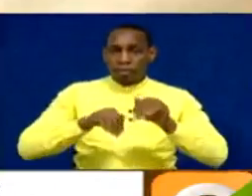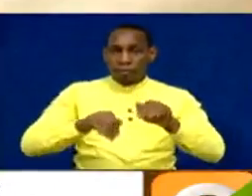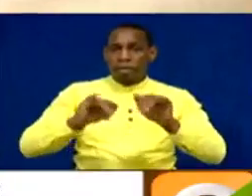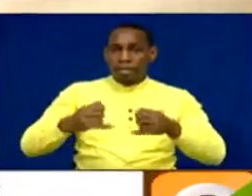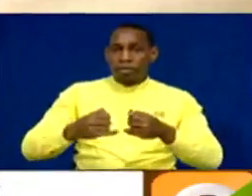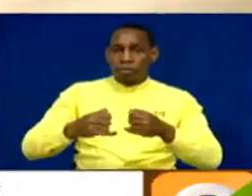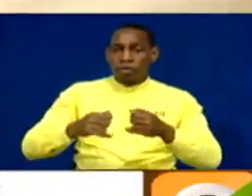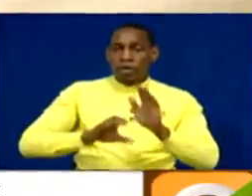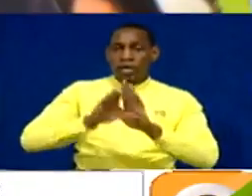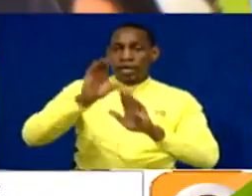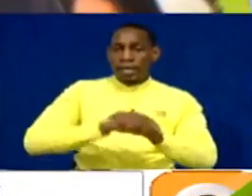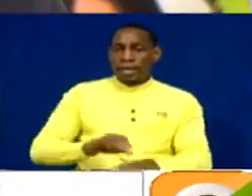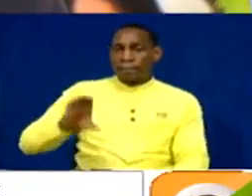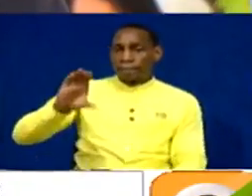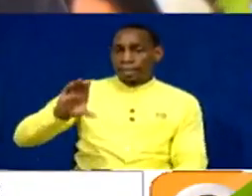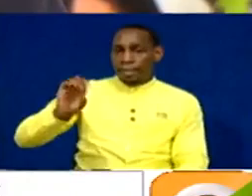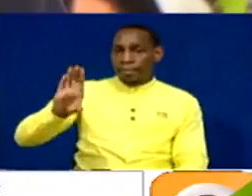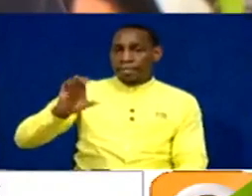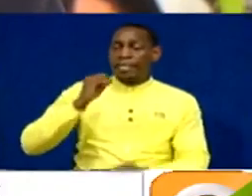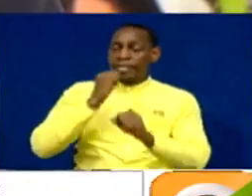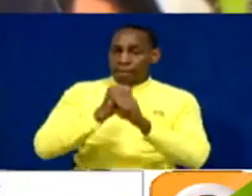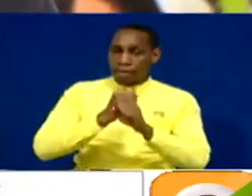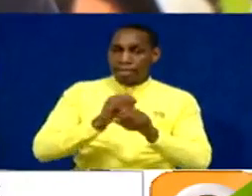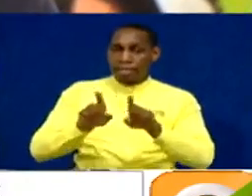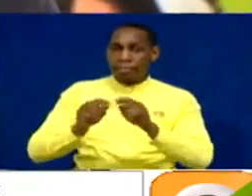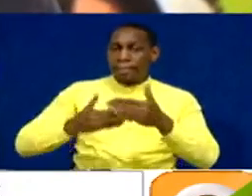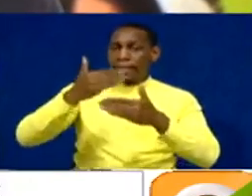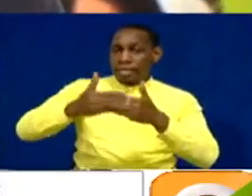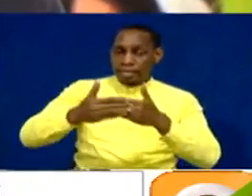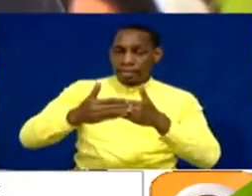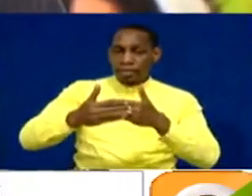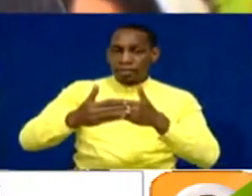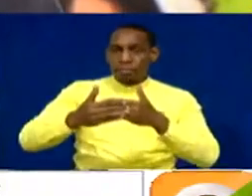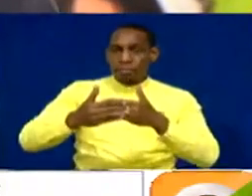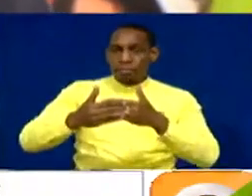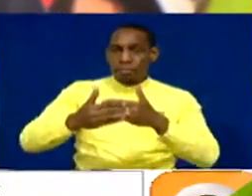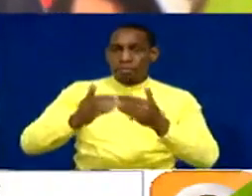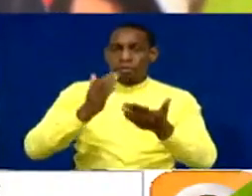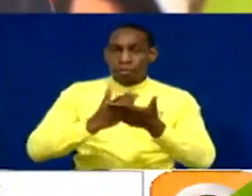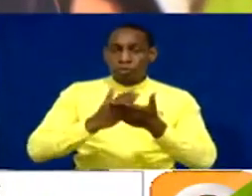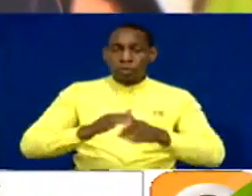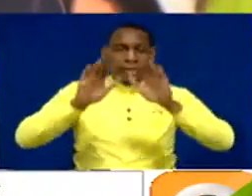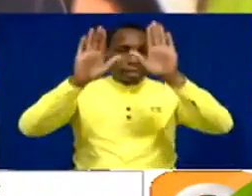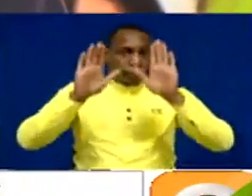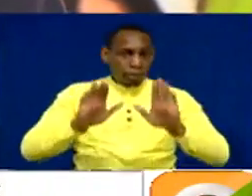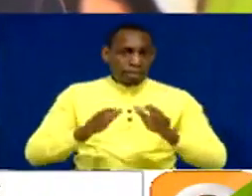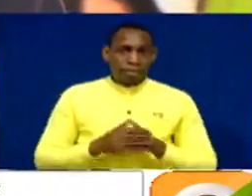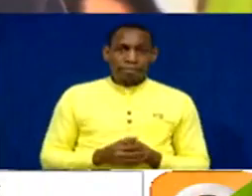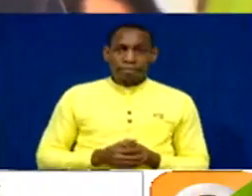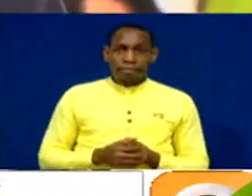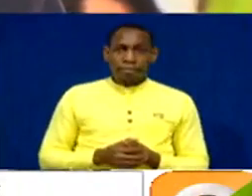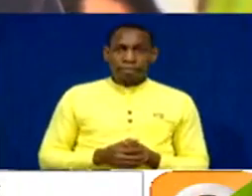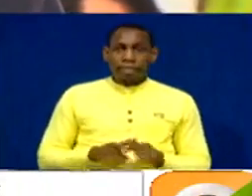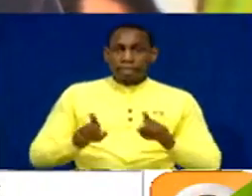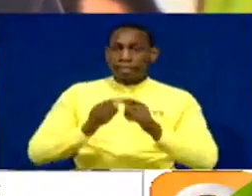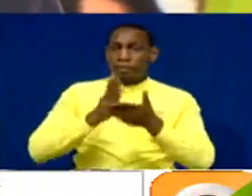education curriculum. CBC is going to work, and next action in it is so critical, and